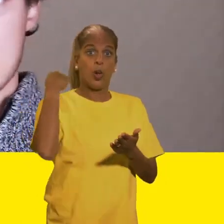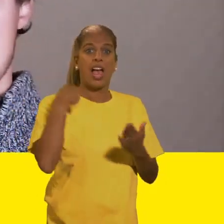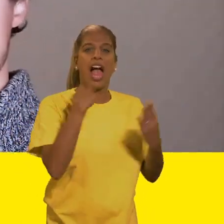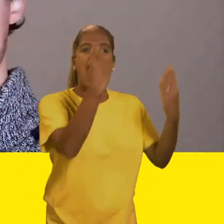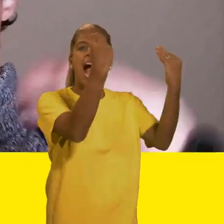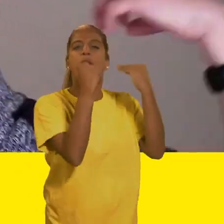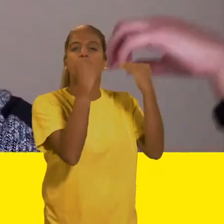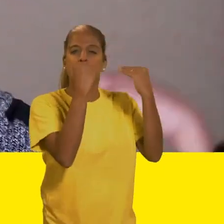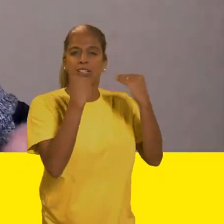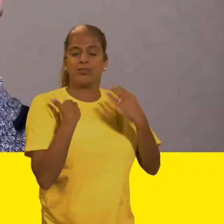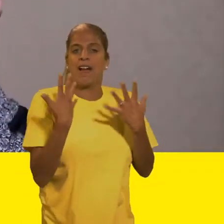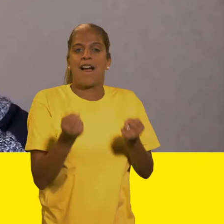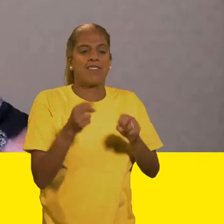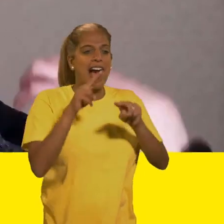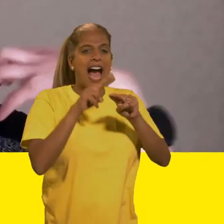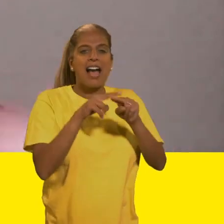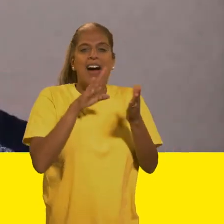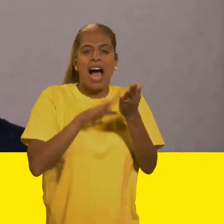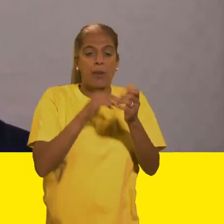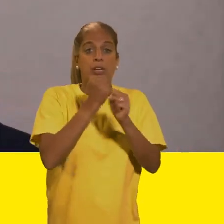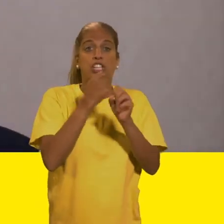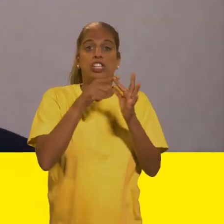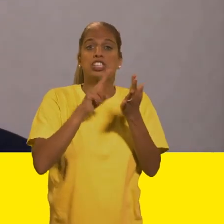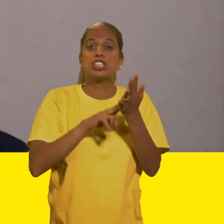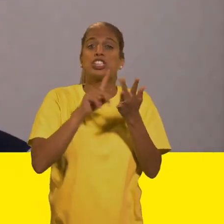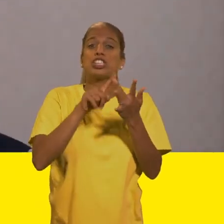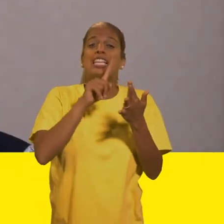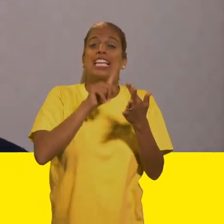my education, I had the FM Genie, a big